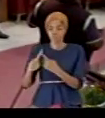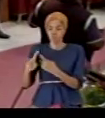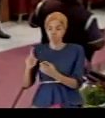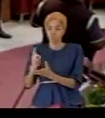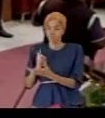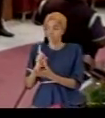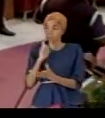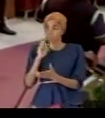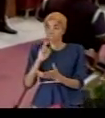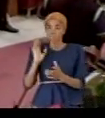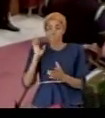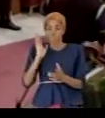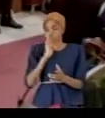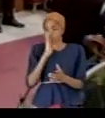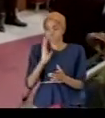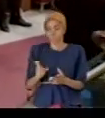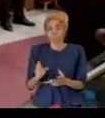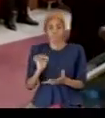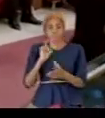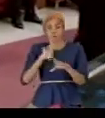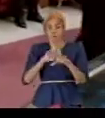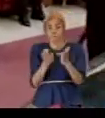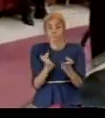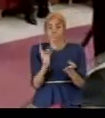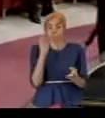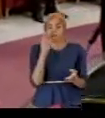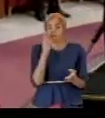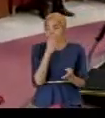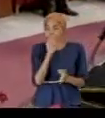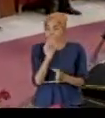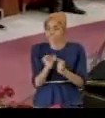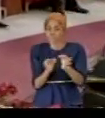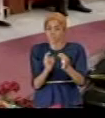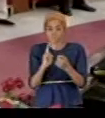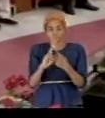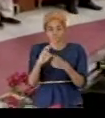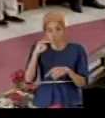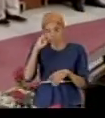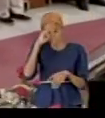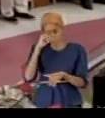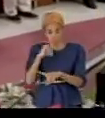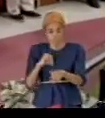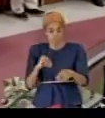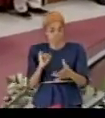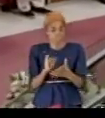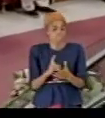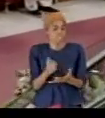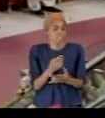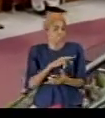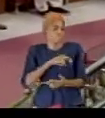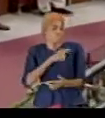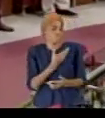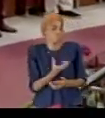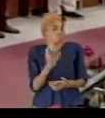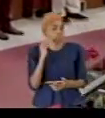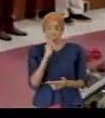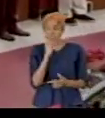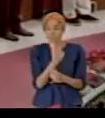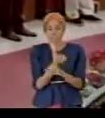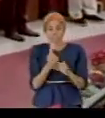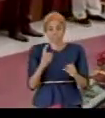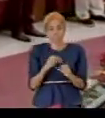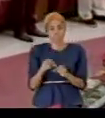that religion will not save them. Do it with passion. Do it with persuasion. Do it